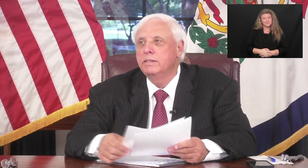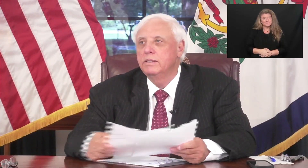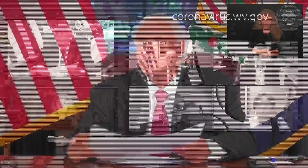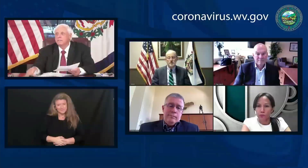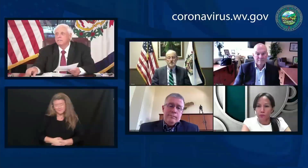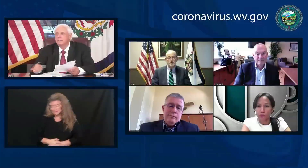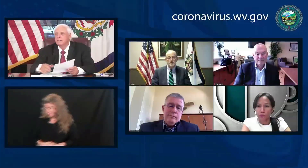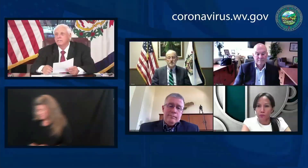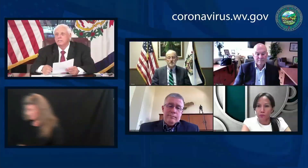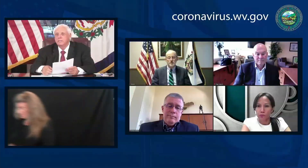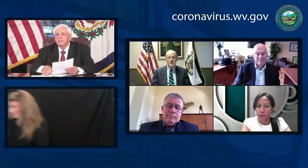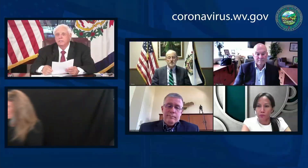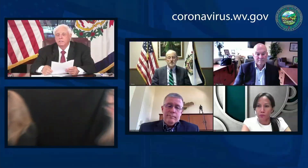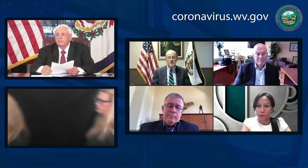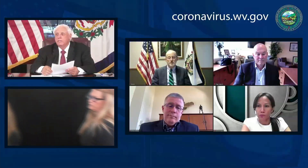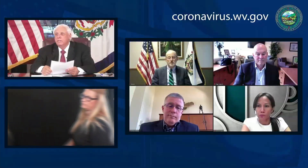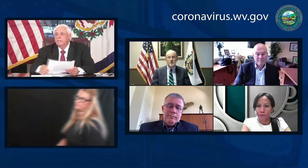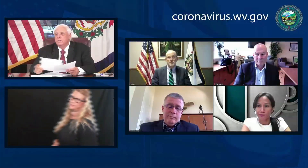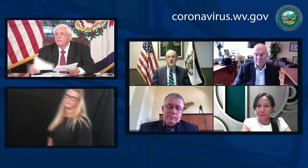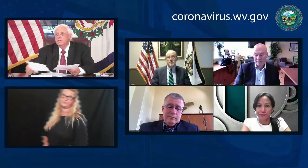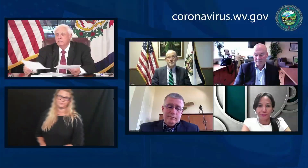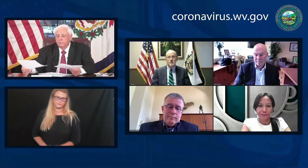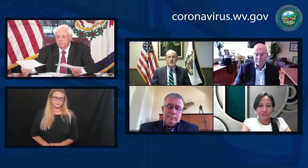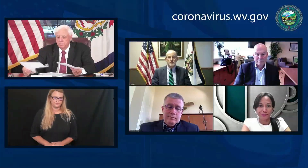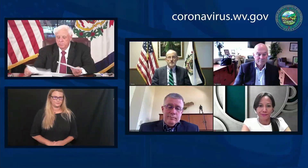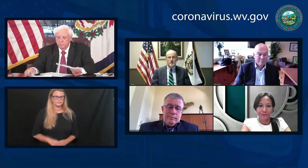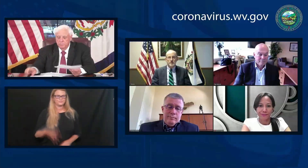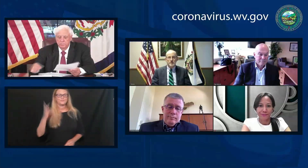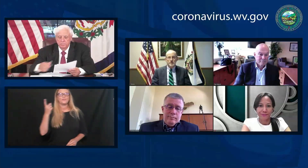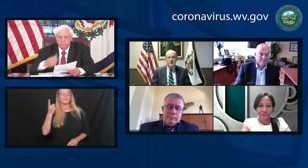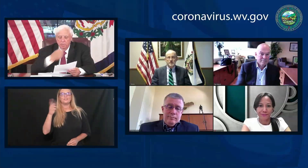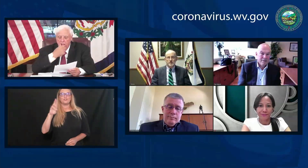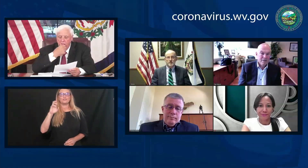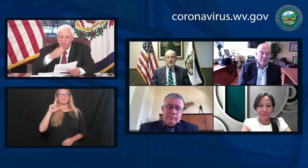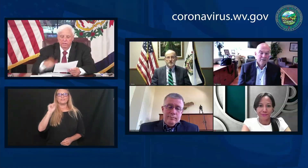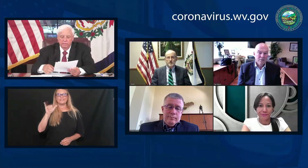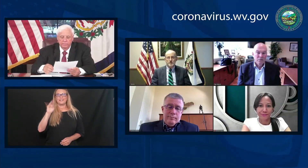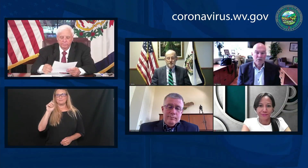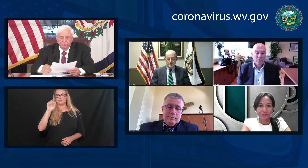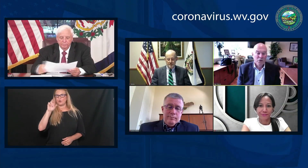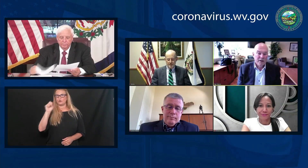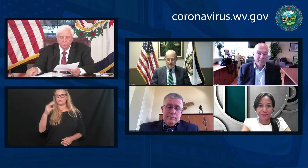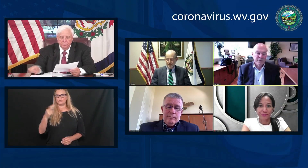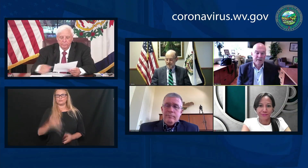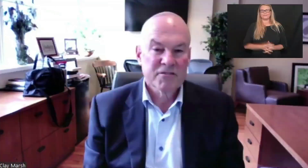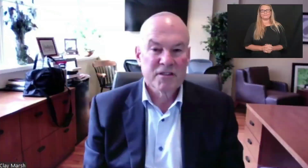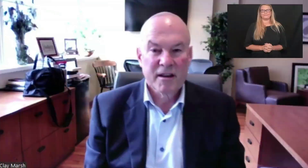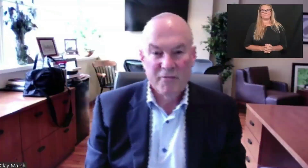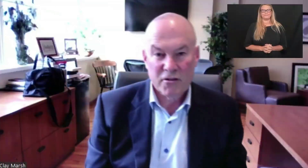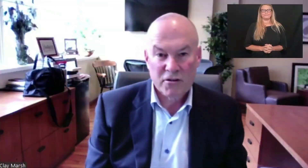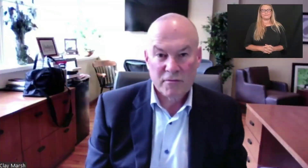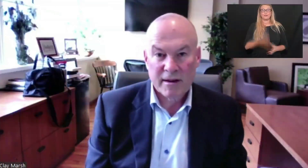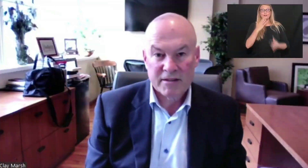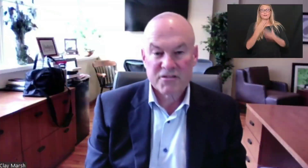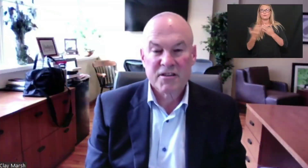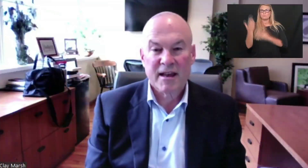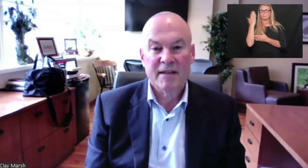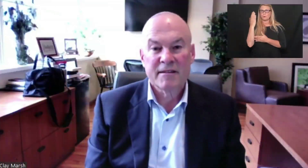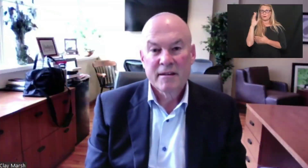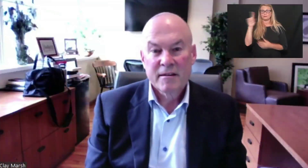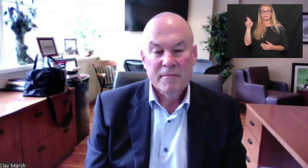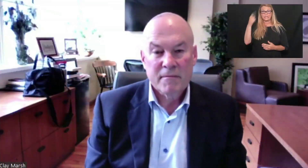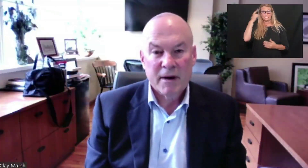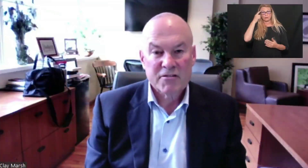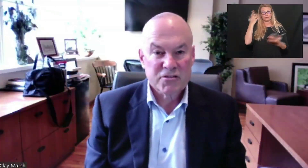All right, thank you, Governor. Let's now go to Dr. Clay Marsh, our coronavirus czar. Well, good morning. As the governor has